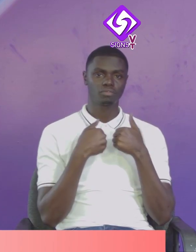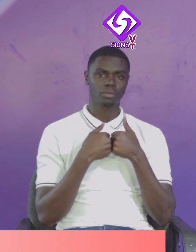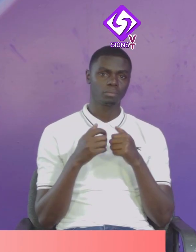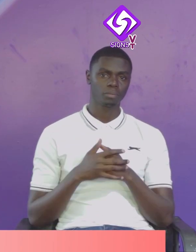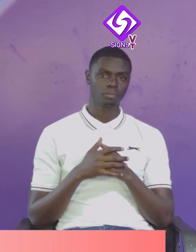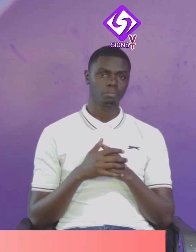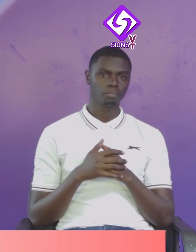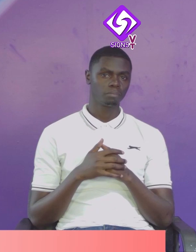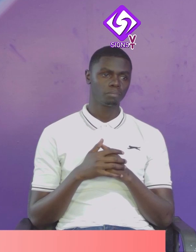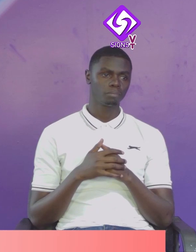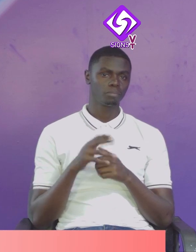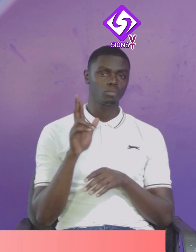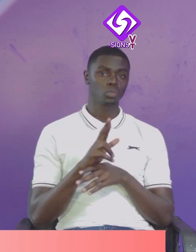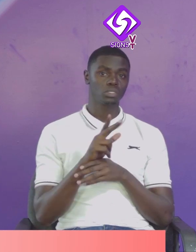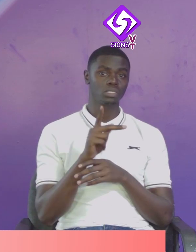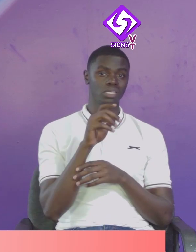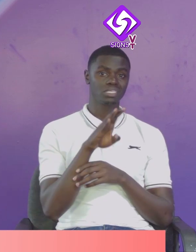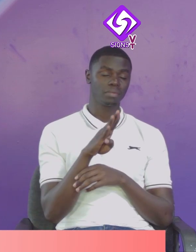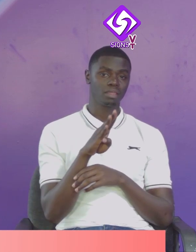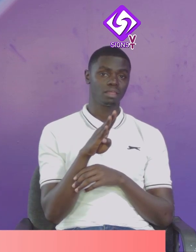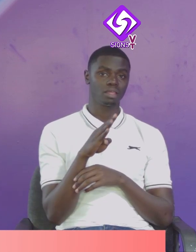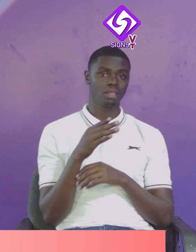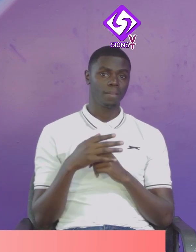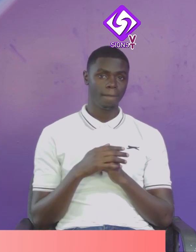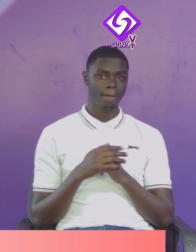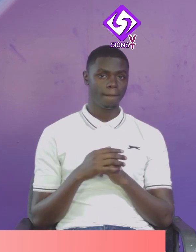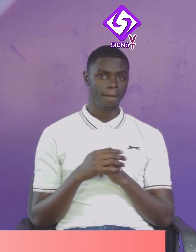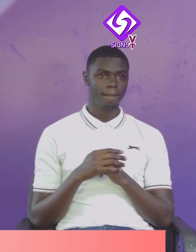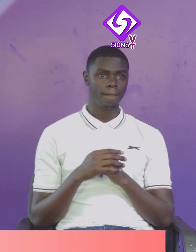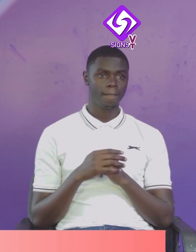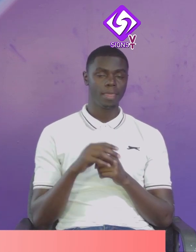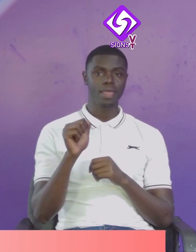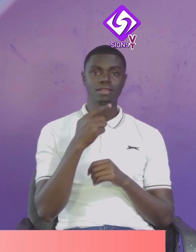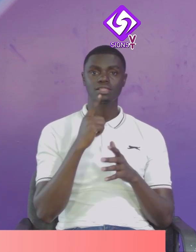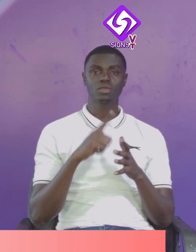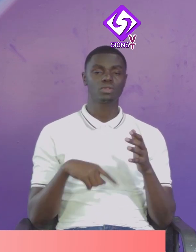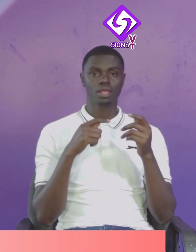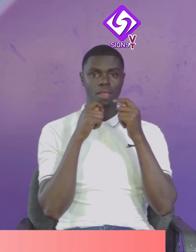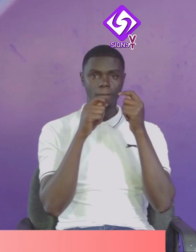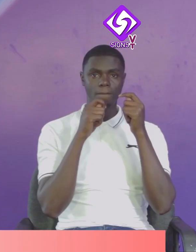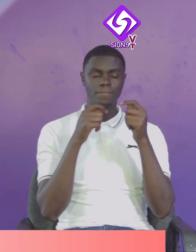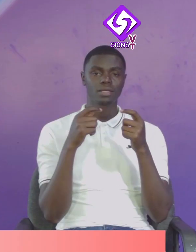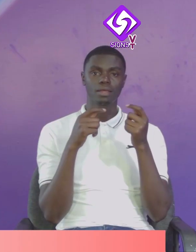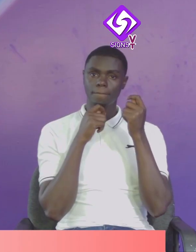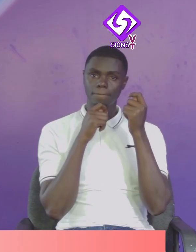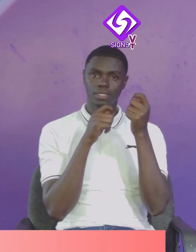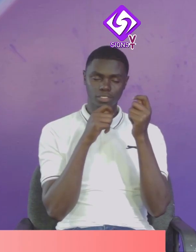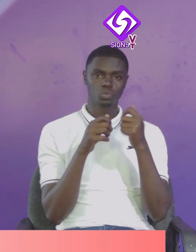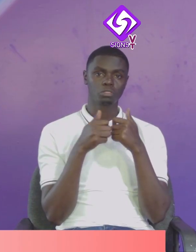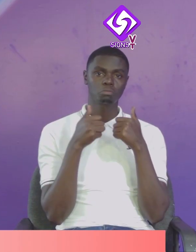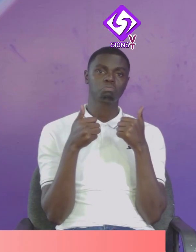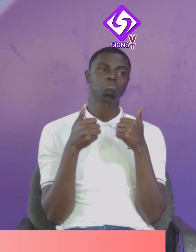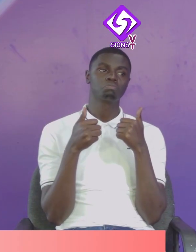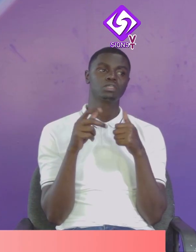do you see KCB maybe bouncing back to winning ways? I can say Mara Sugar will also upset KCB.